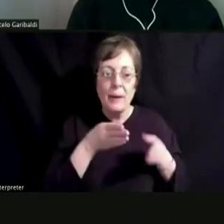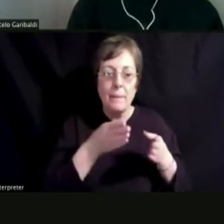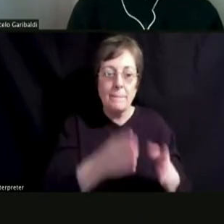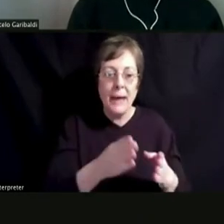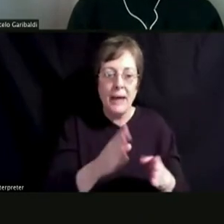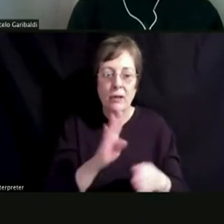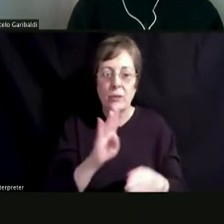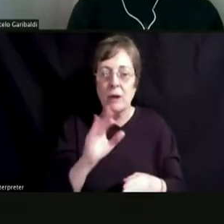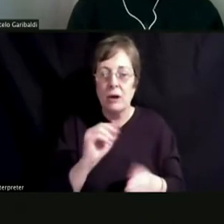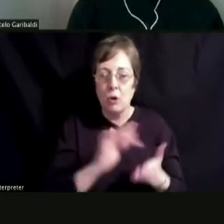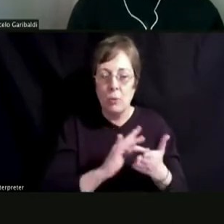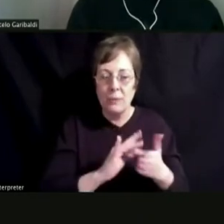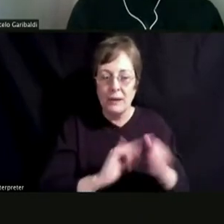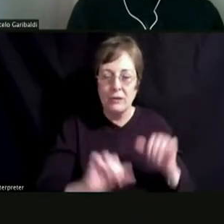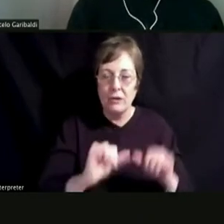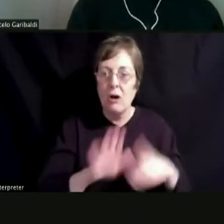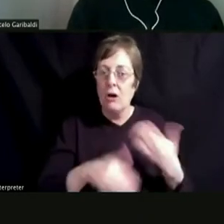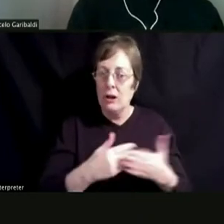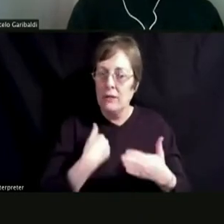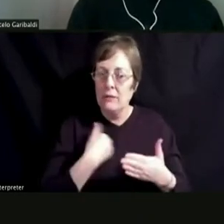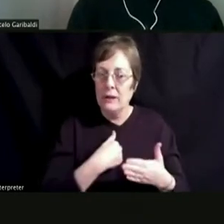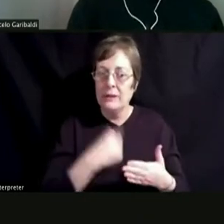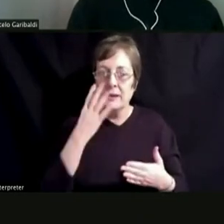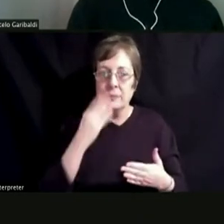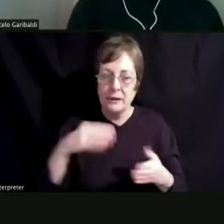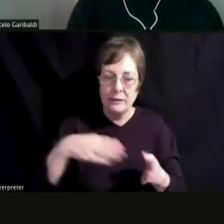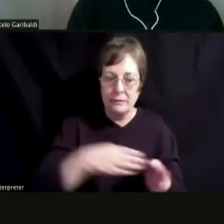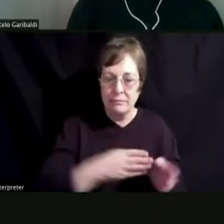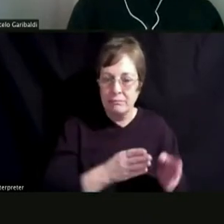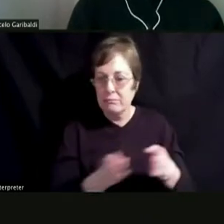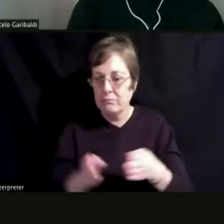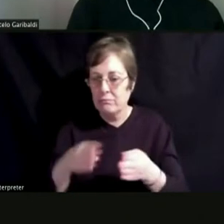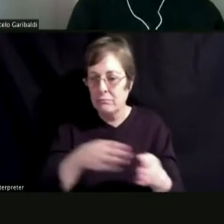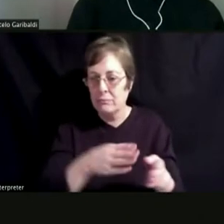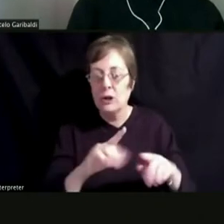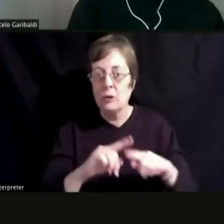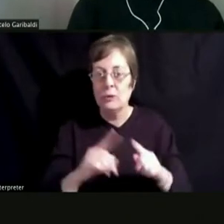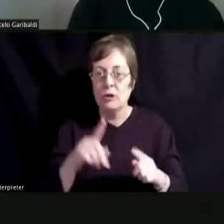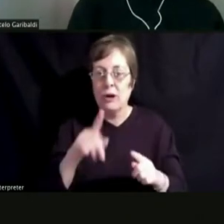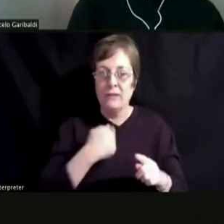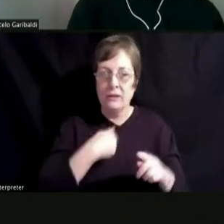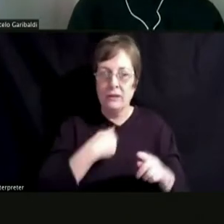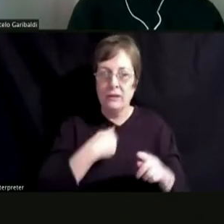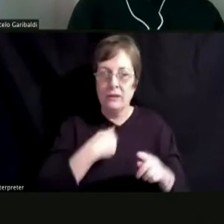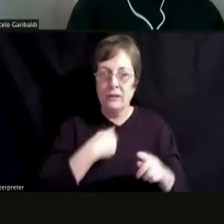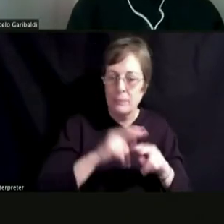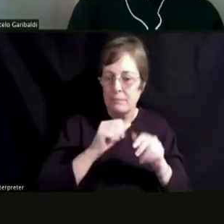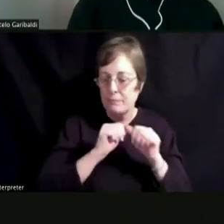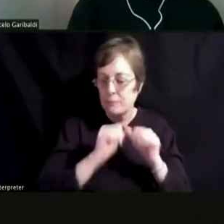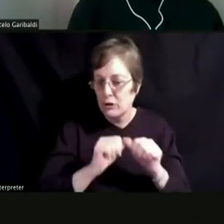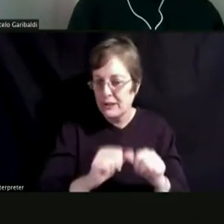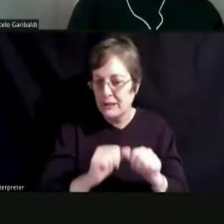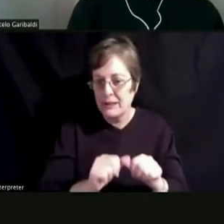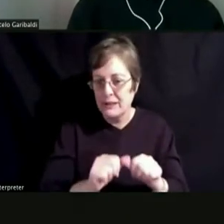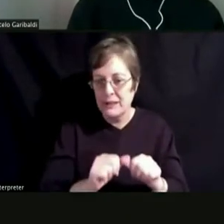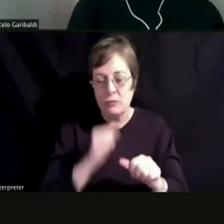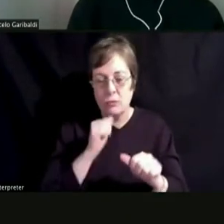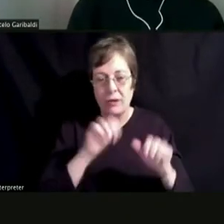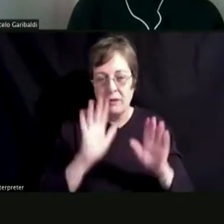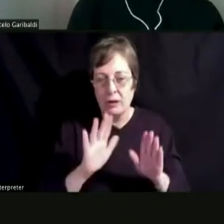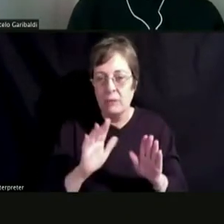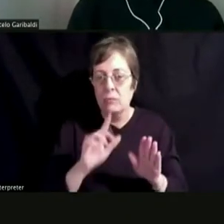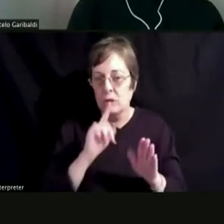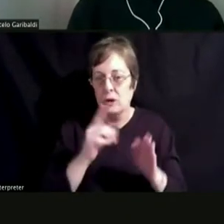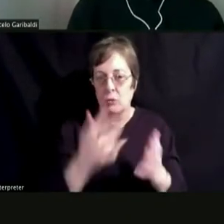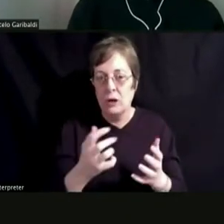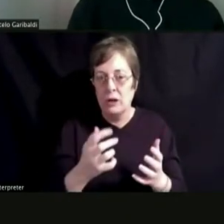have had a windy path, but you have to have fun and you have to be persistent and you have to really want it. Yeah, I would say be